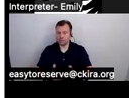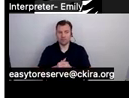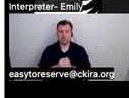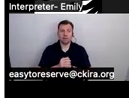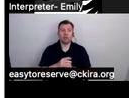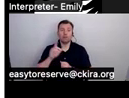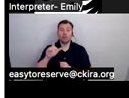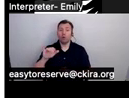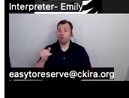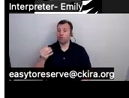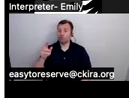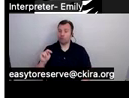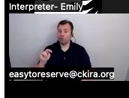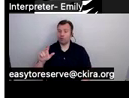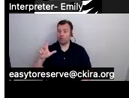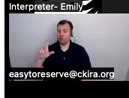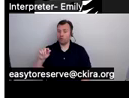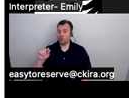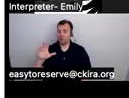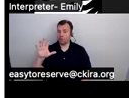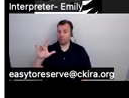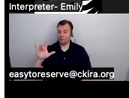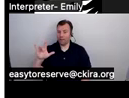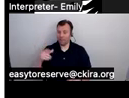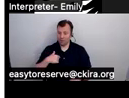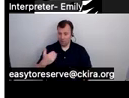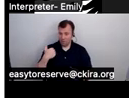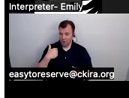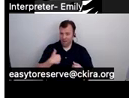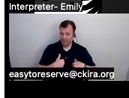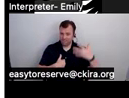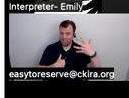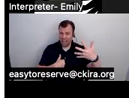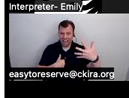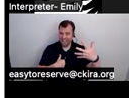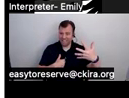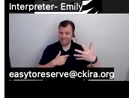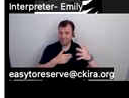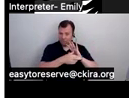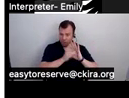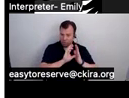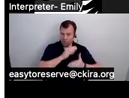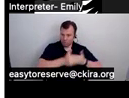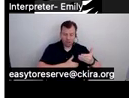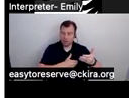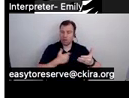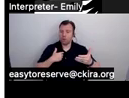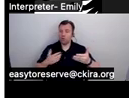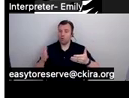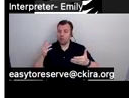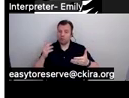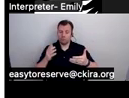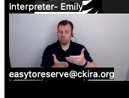in January of 2025, rather than those 5 different review criteria, there's only going to be 3. Importance of